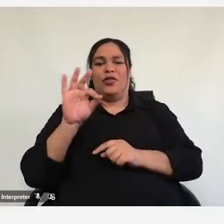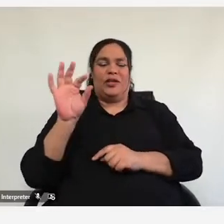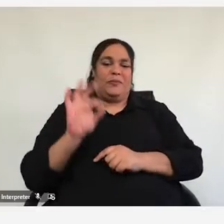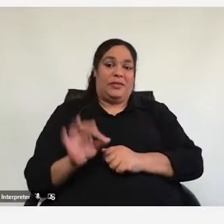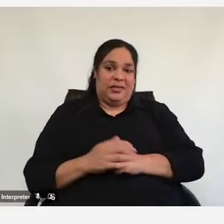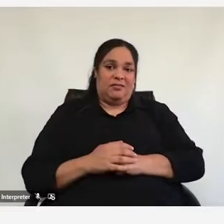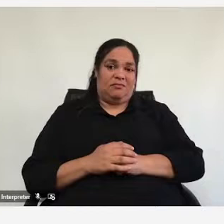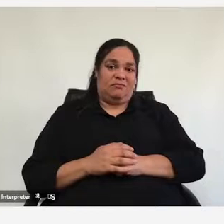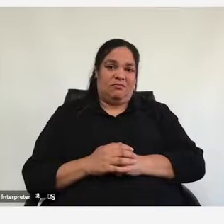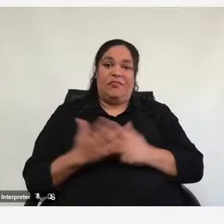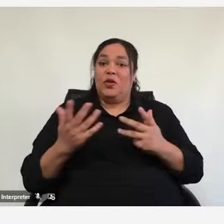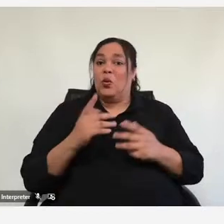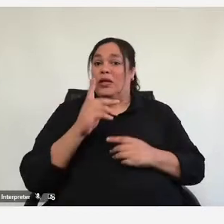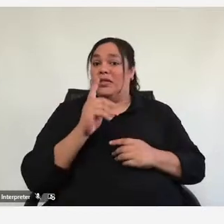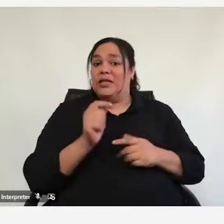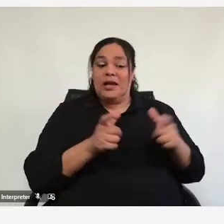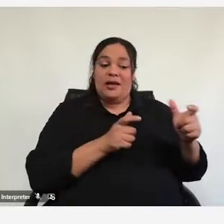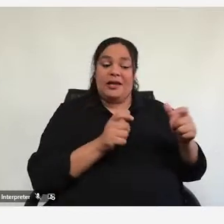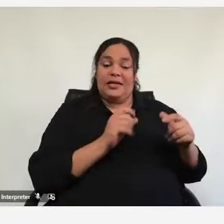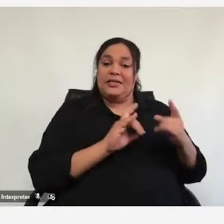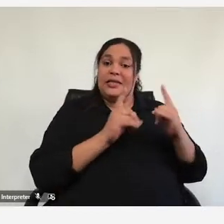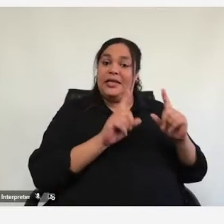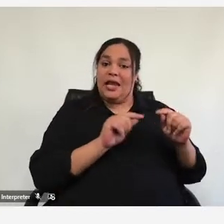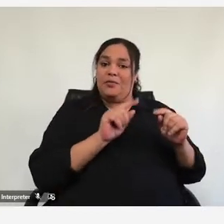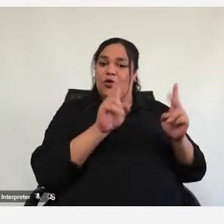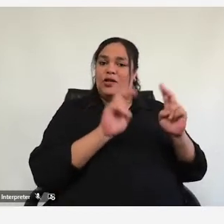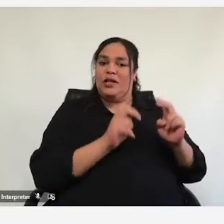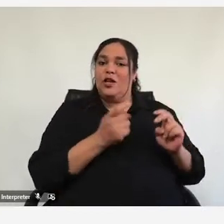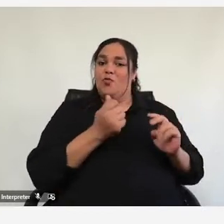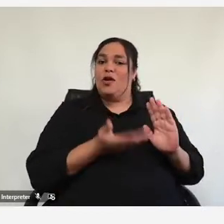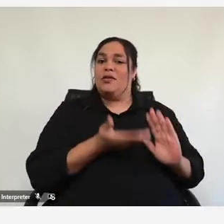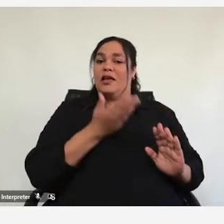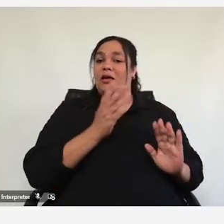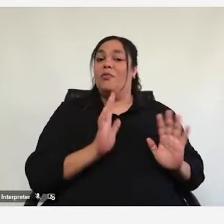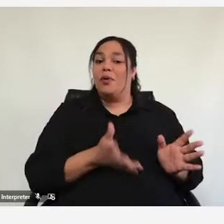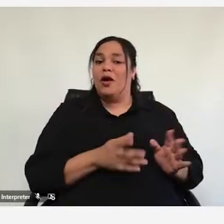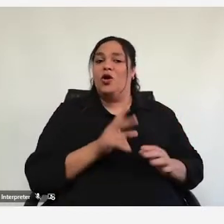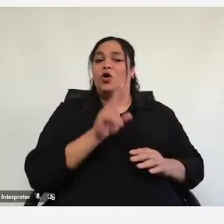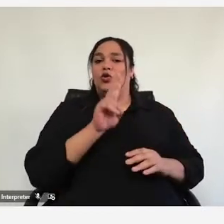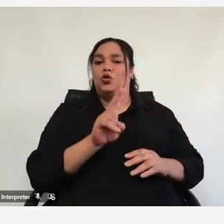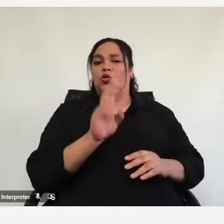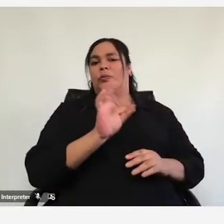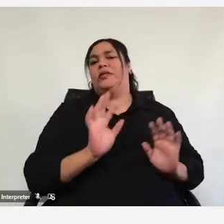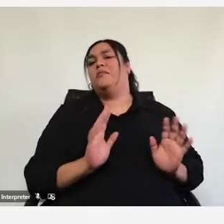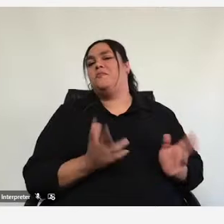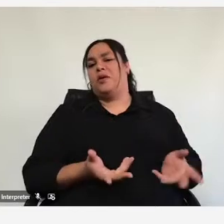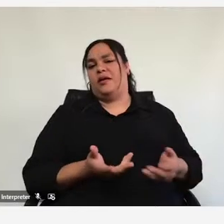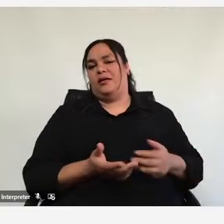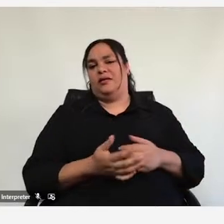11.3%, whereas the DA-run City of Cape Town, the electricity price increase is 2%.